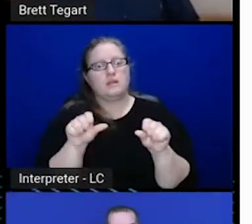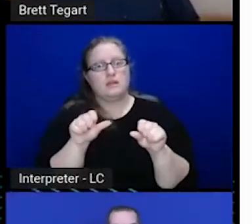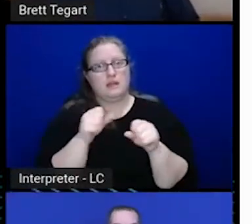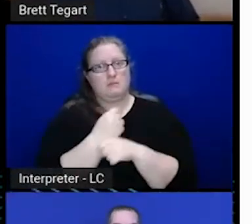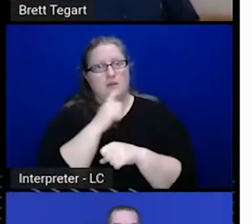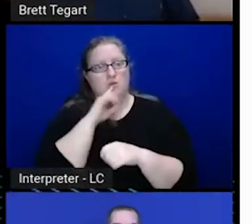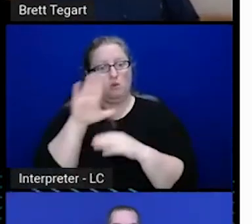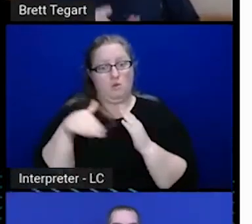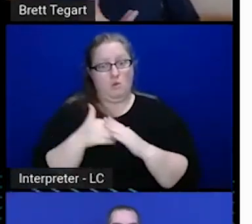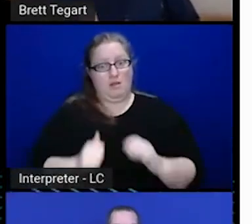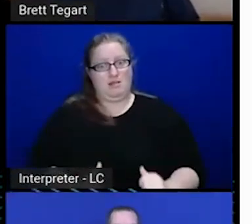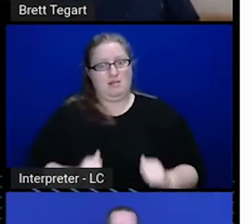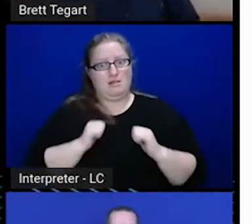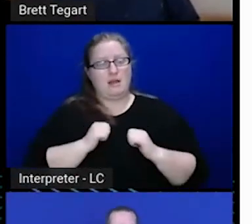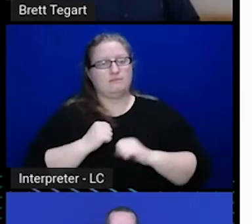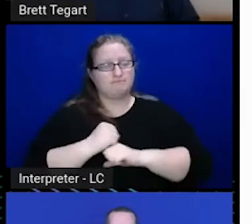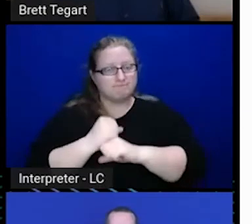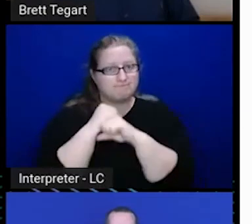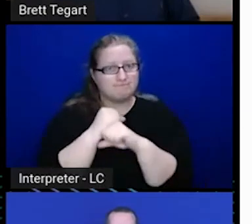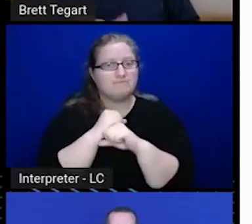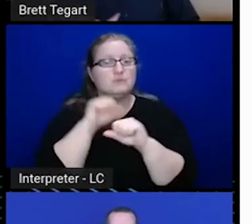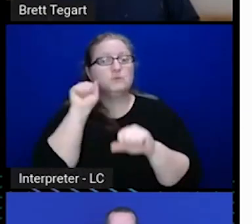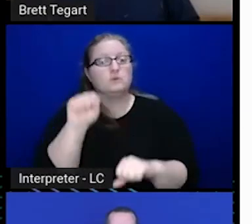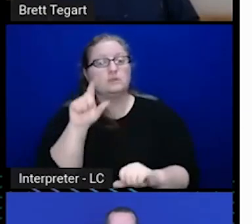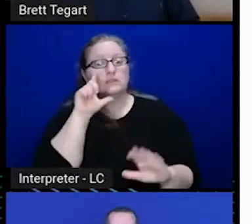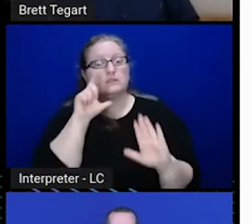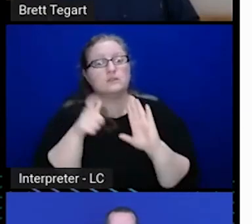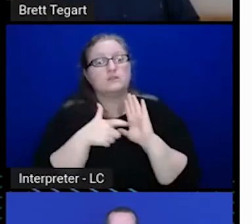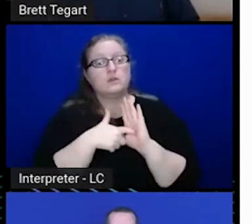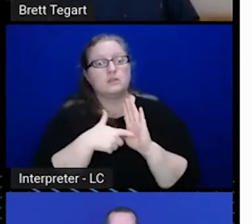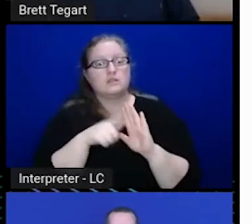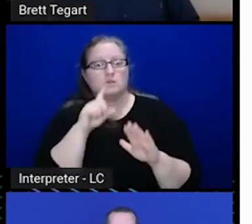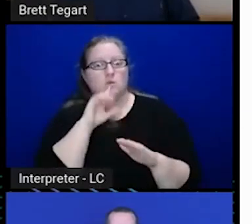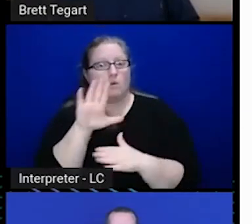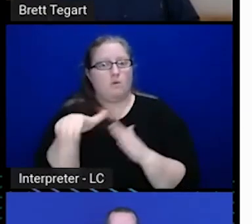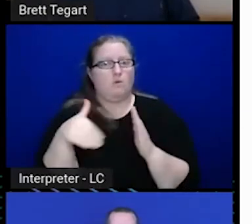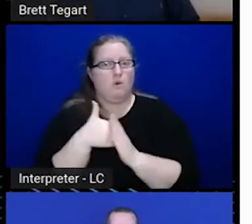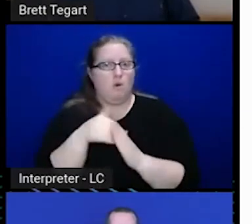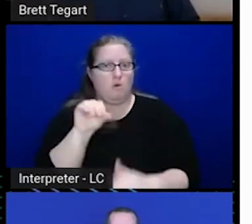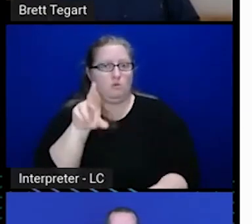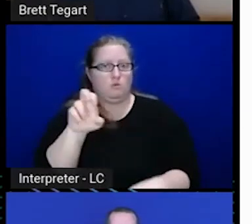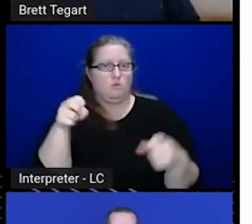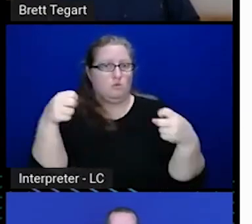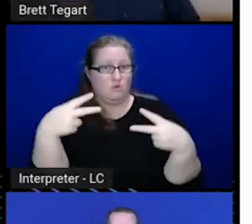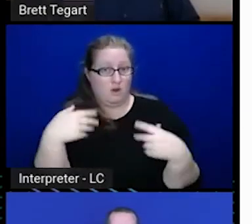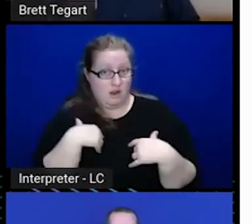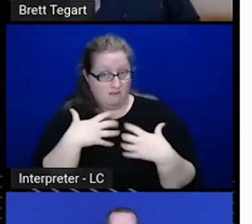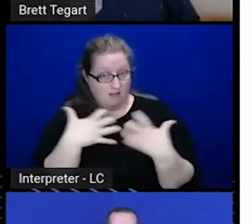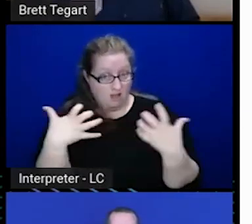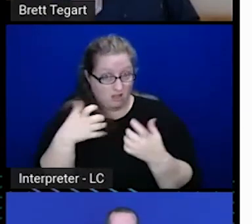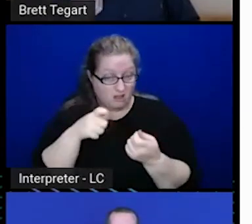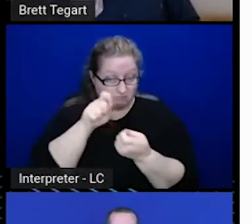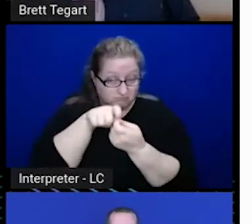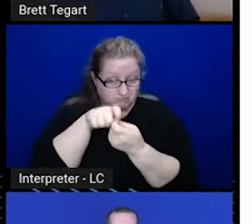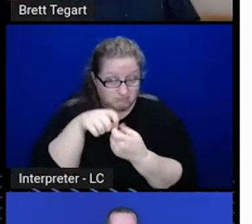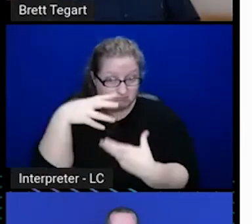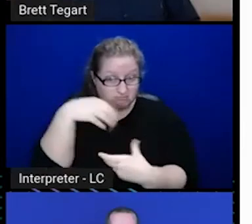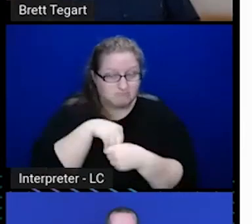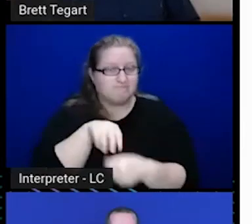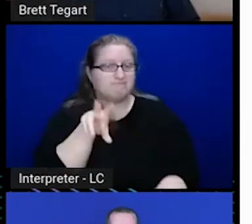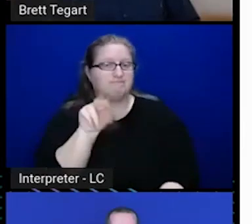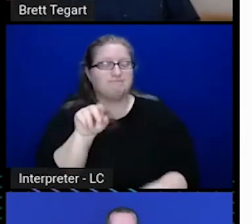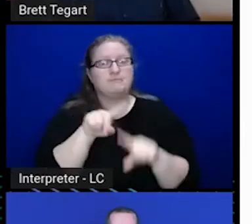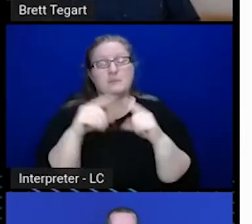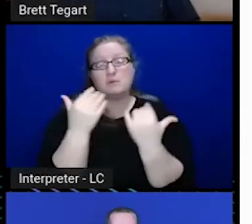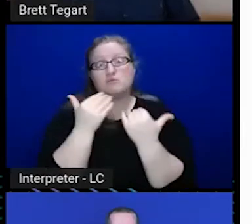secure. You can see here that this is basically all of the source code. There's not a lot to it, but by restricting the